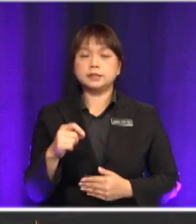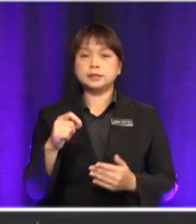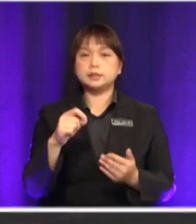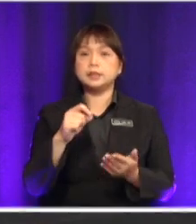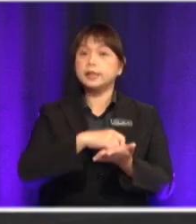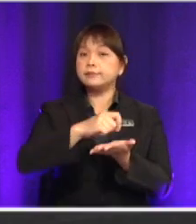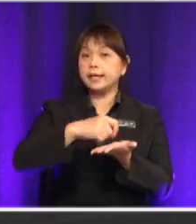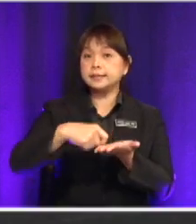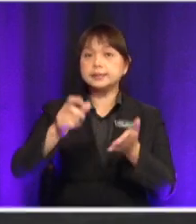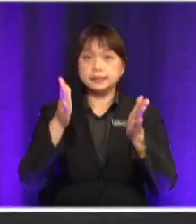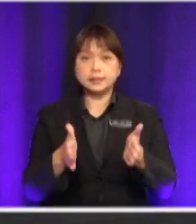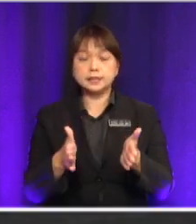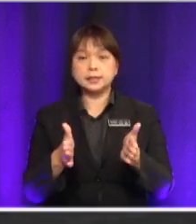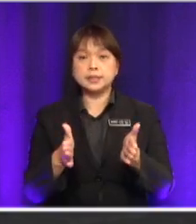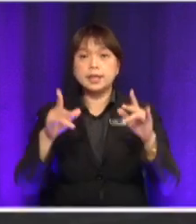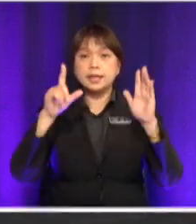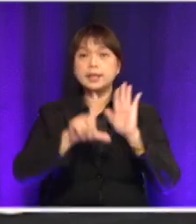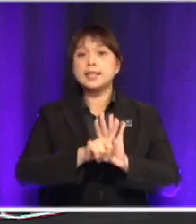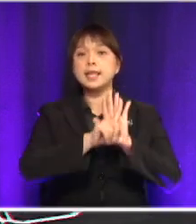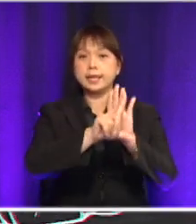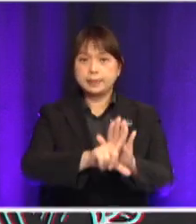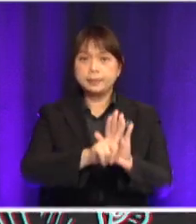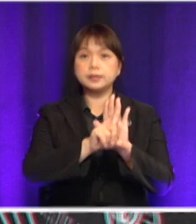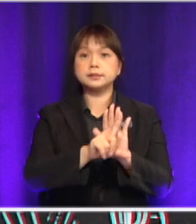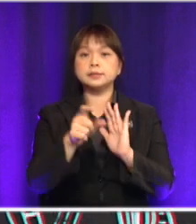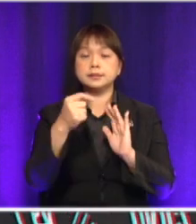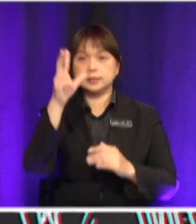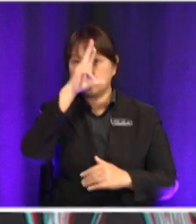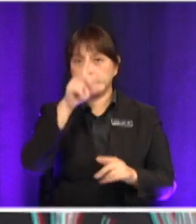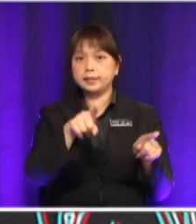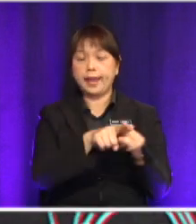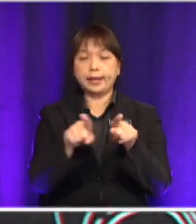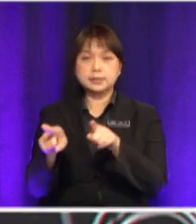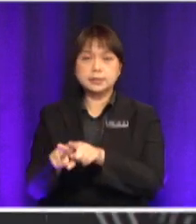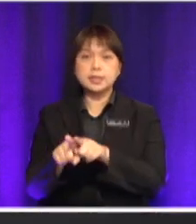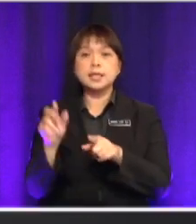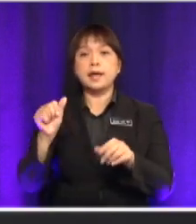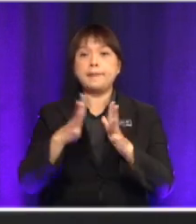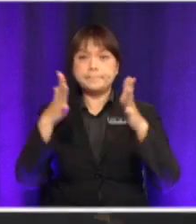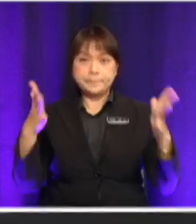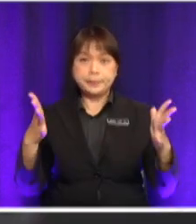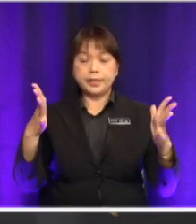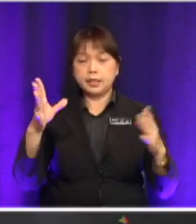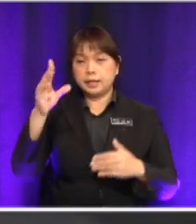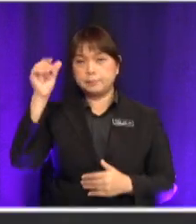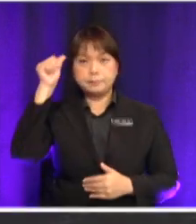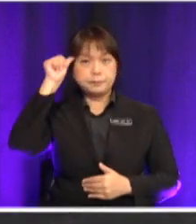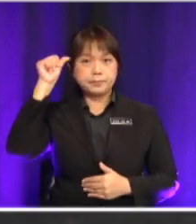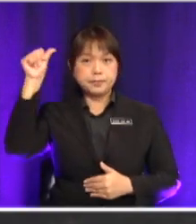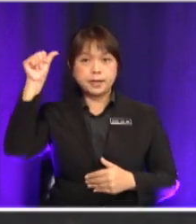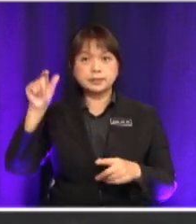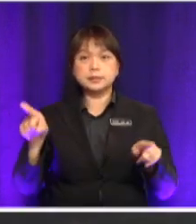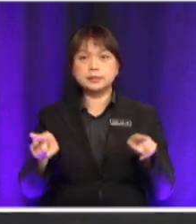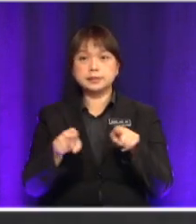when you have those phrases and words in your idea, you can jot them down if you want to, or you just have a mental